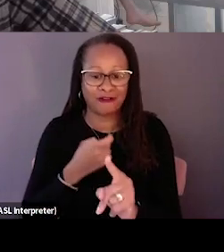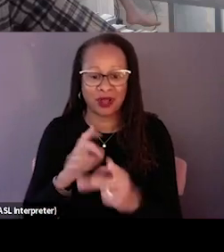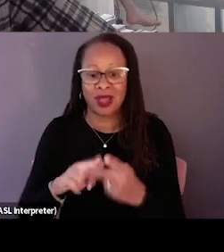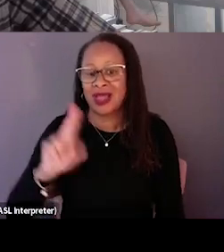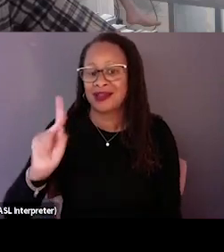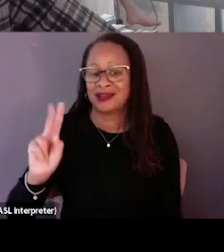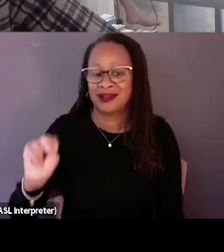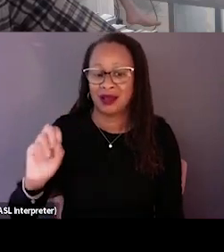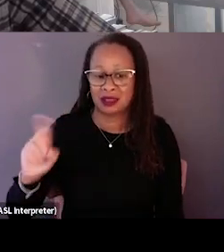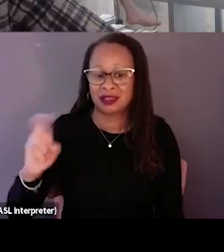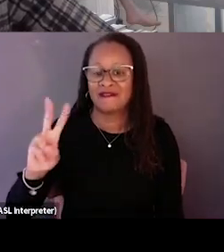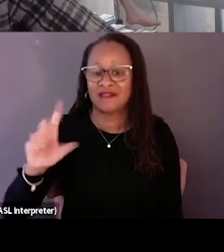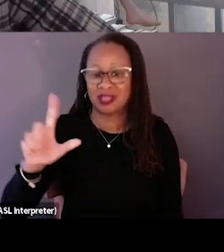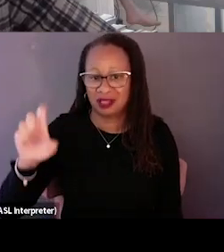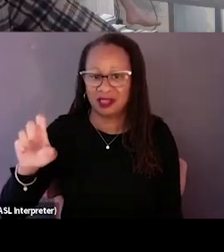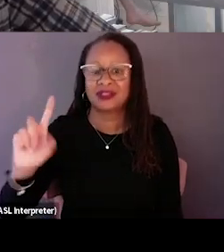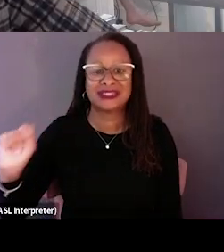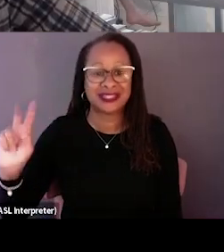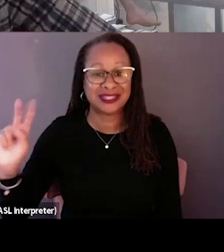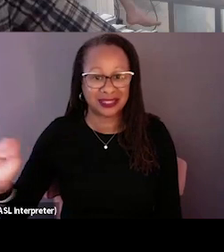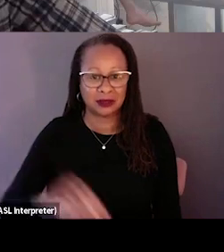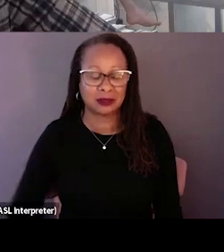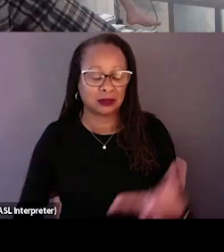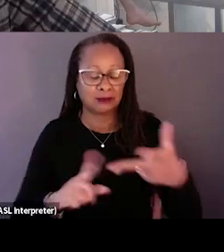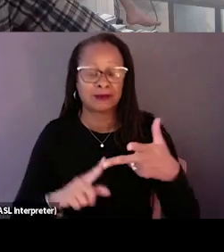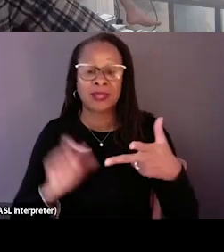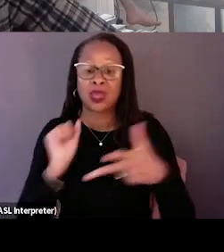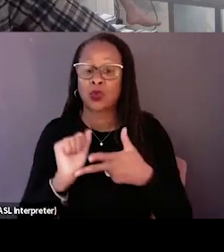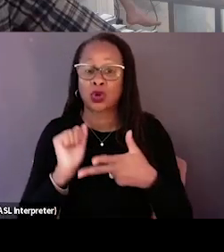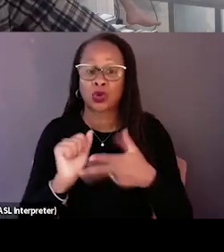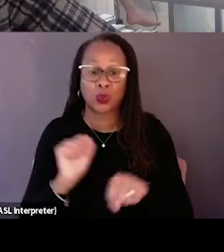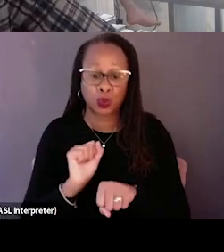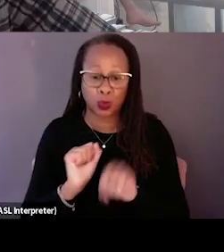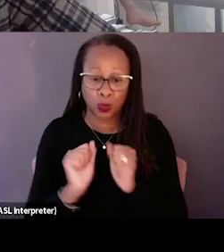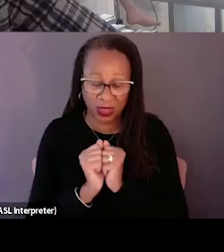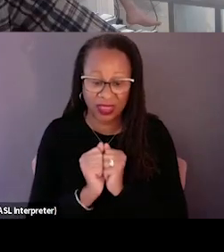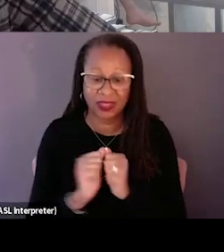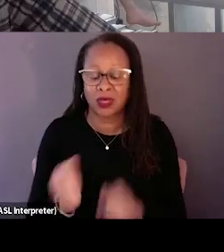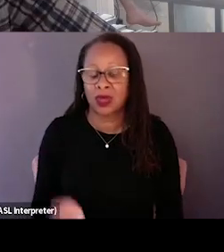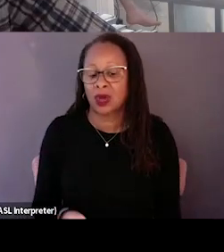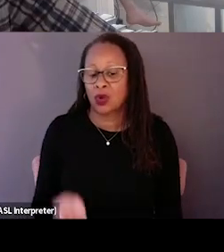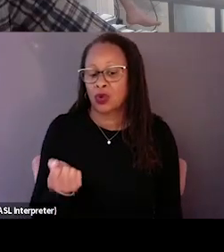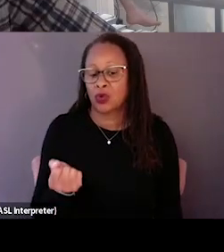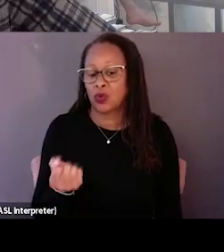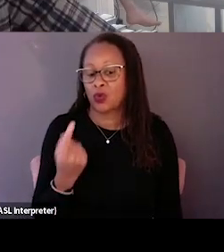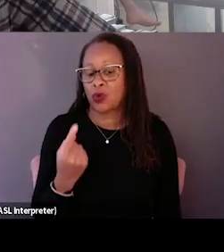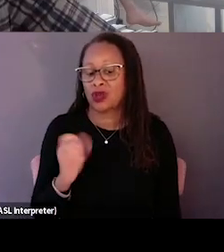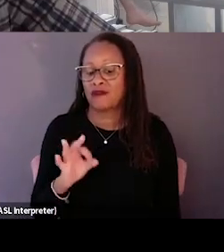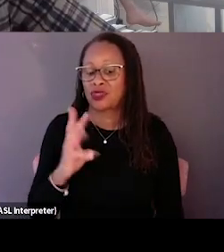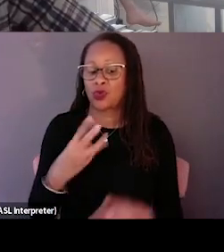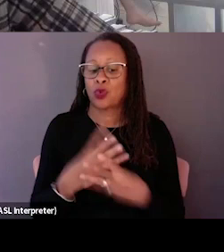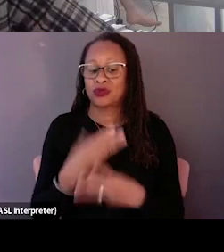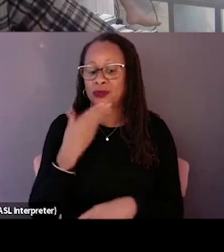Knoxville, Tennessee. And we work with one of, I think, the world's